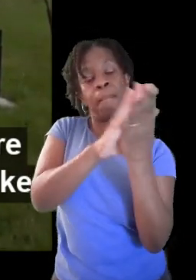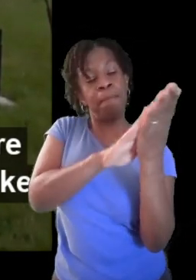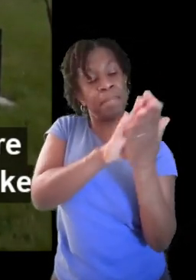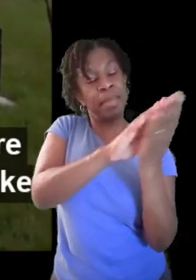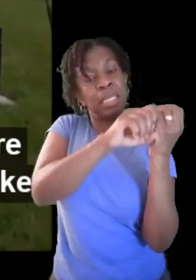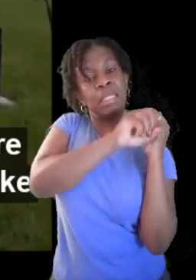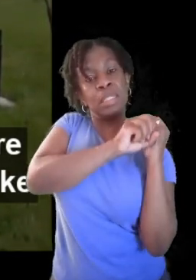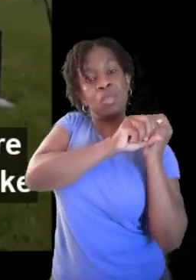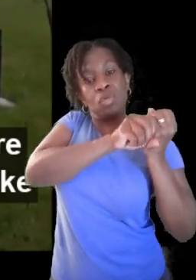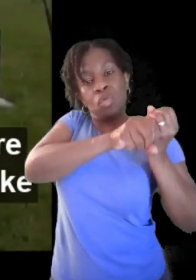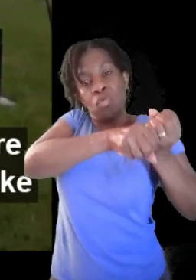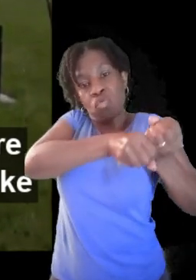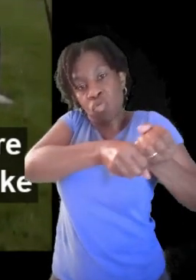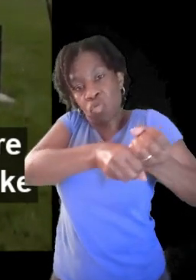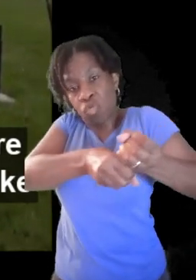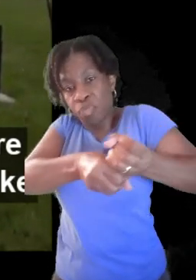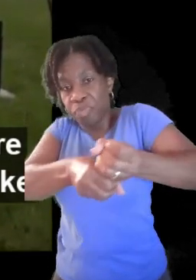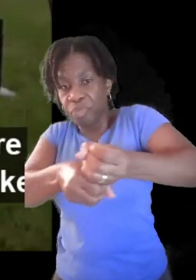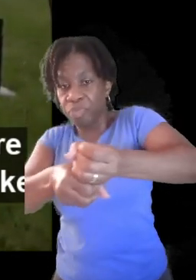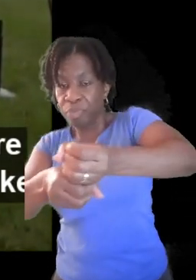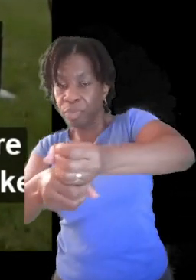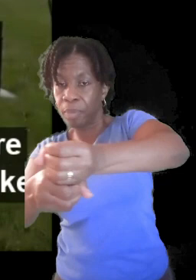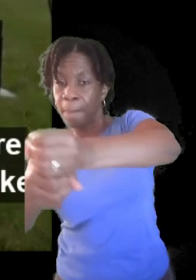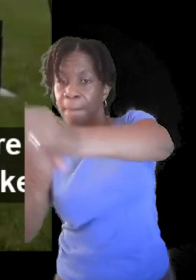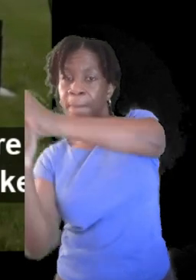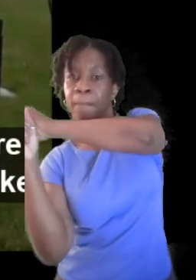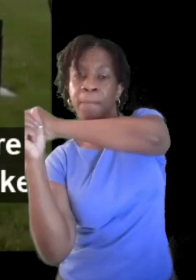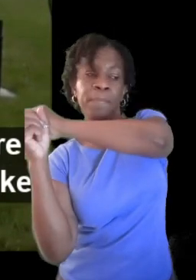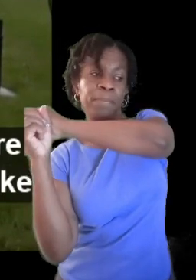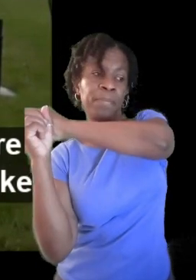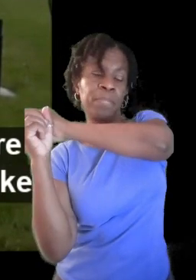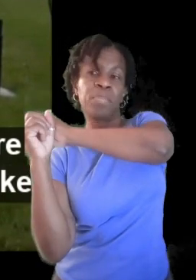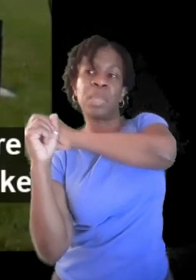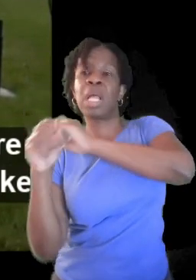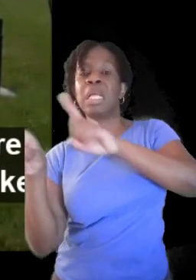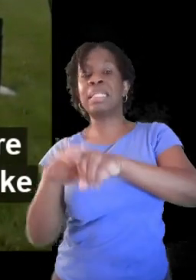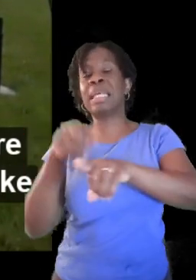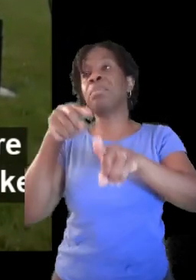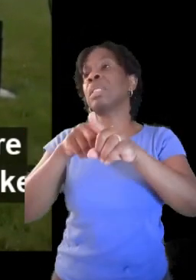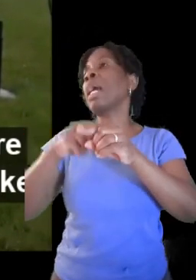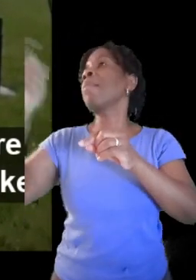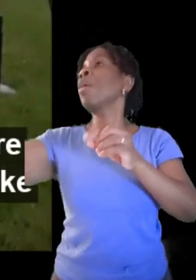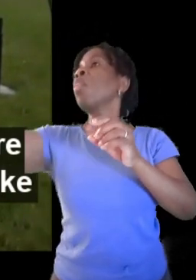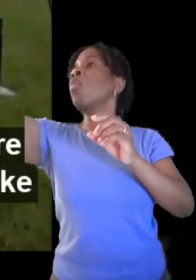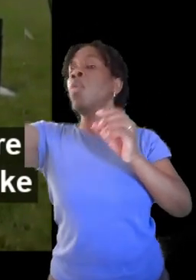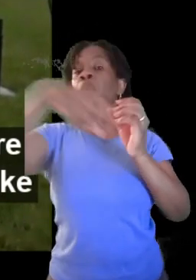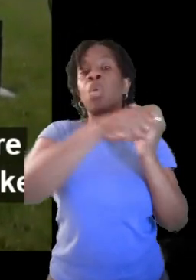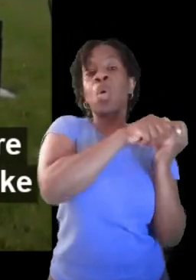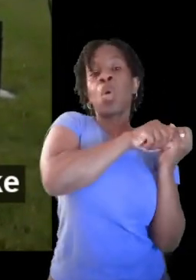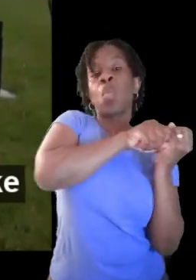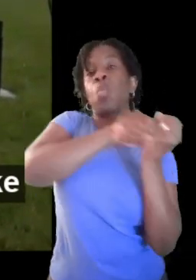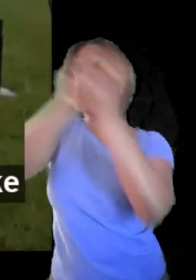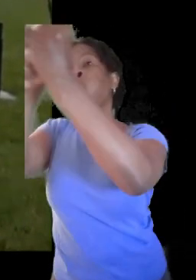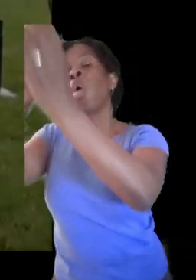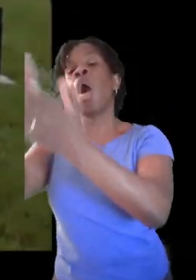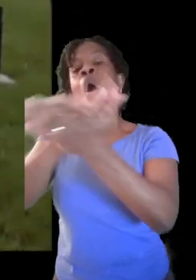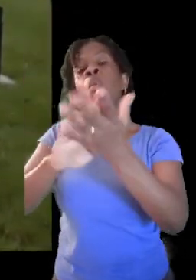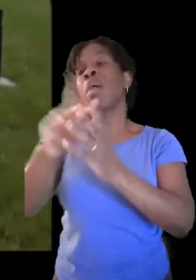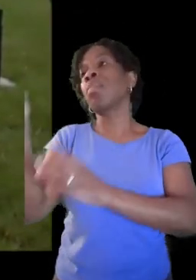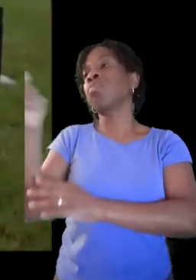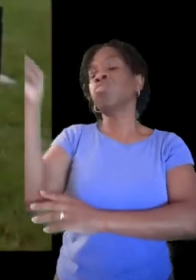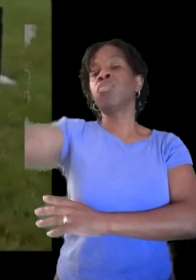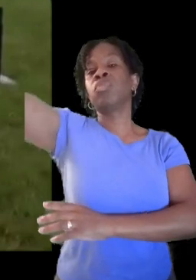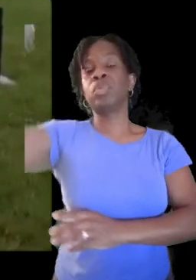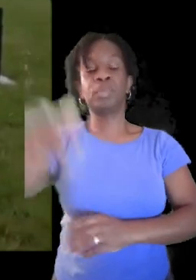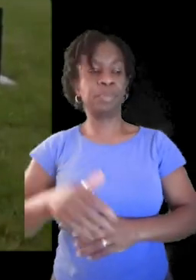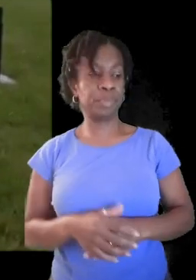over, at the same time that you make contact with the ball will fly much further. This is